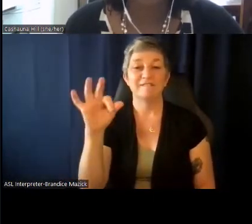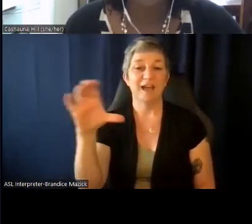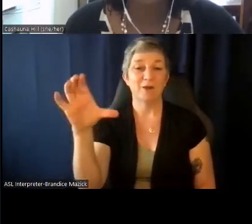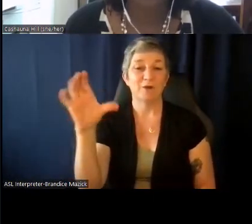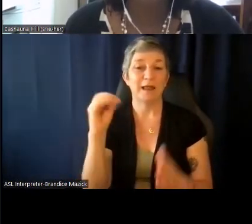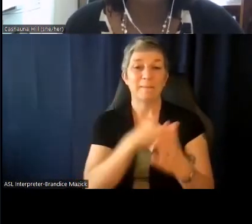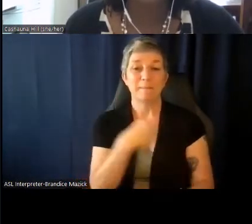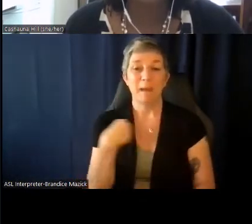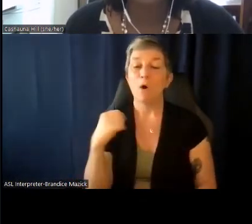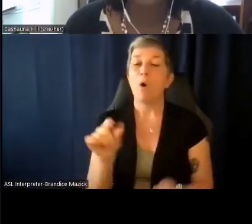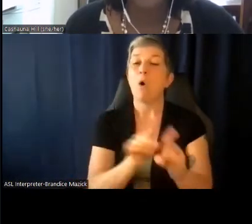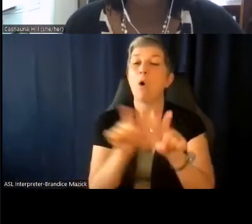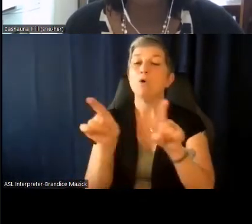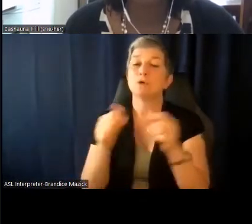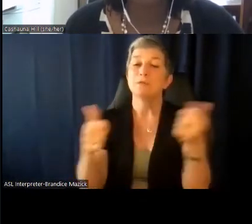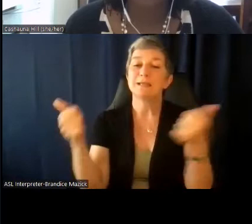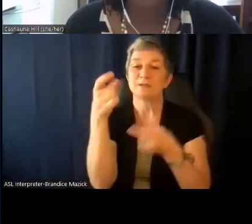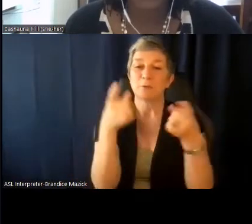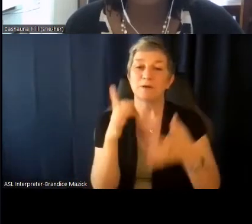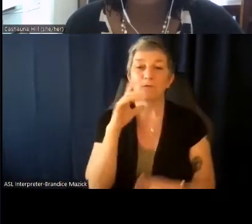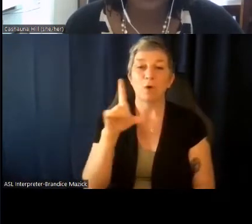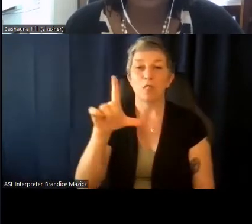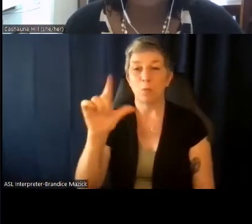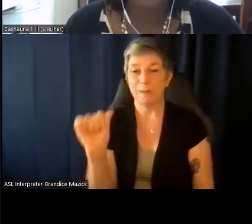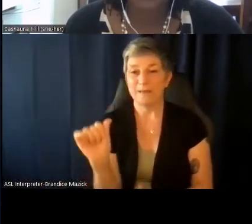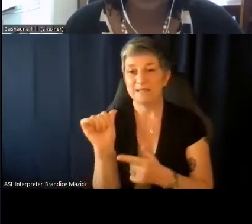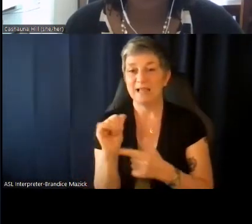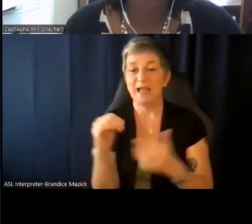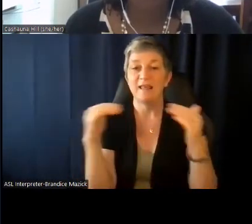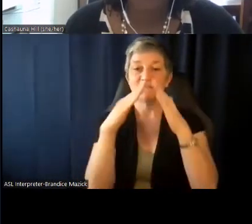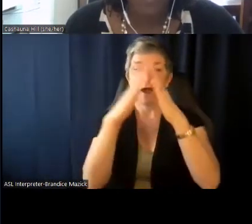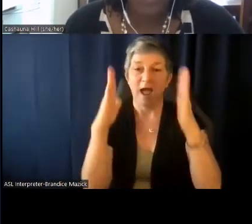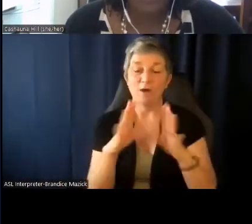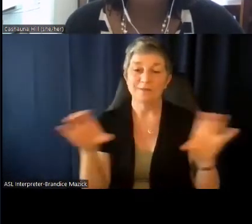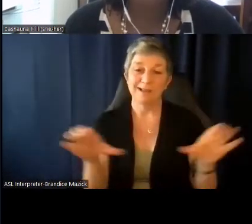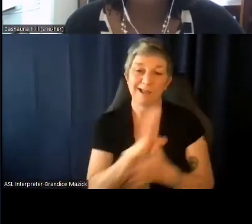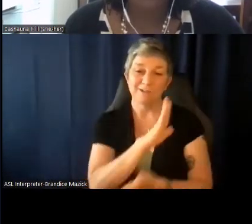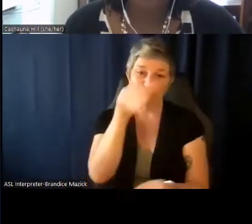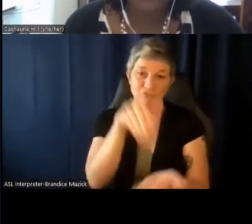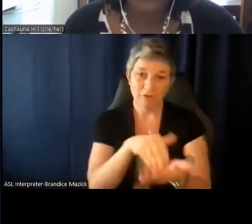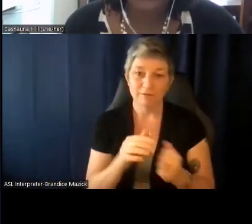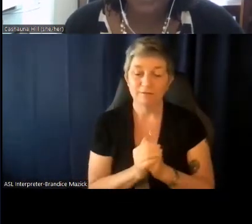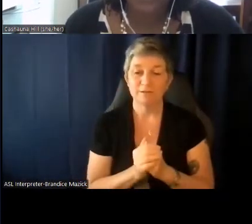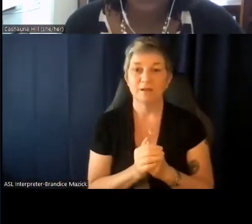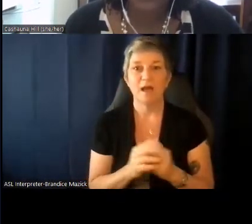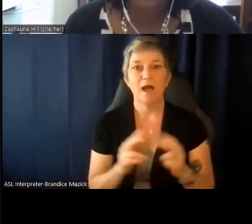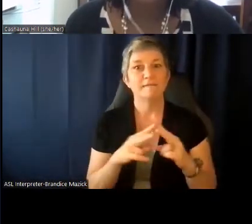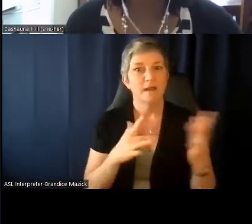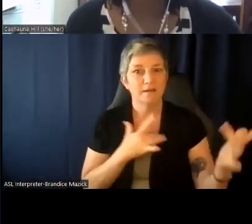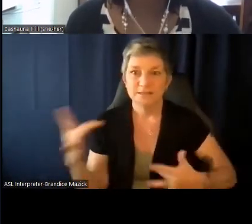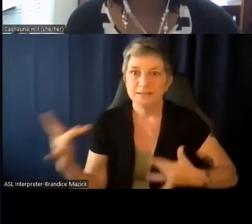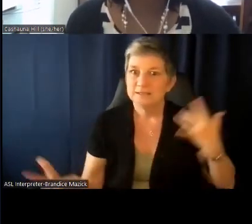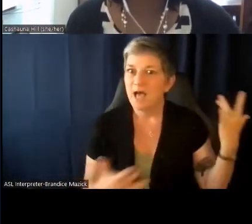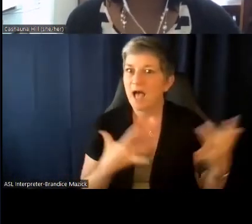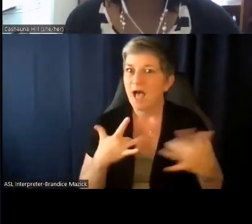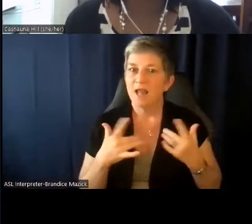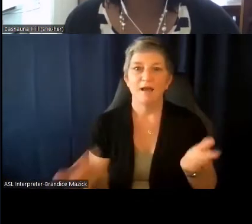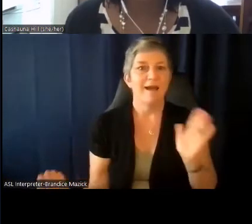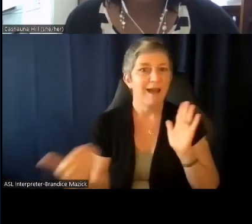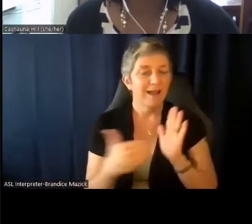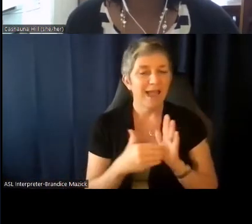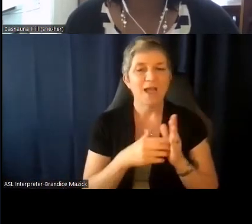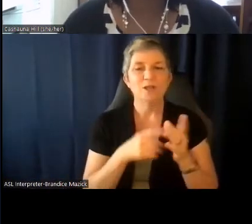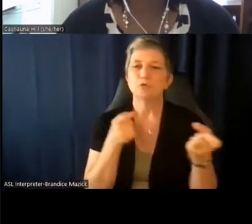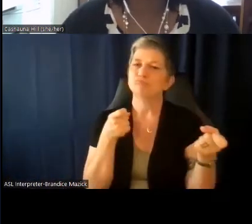executive director of the Louisiana Fair Housing Action Center. I'm incredibly excited to once again